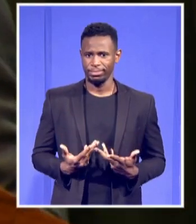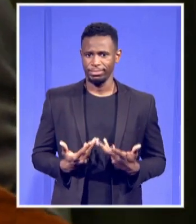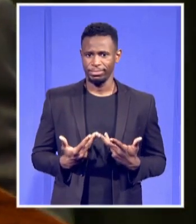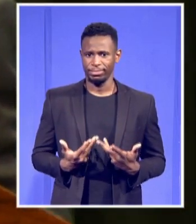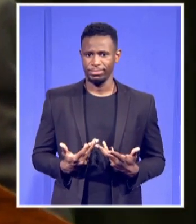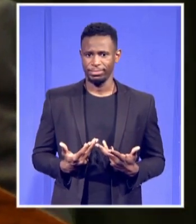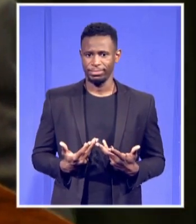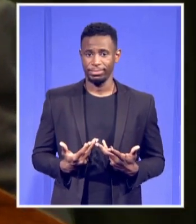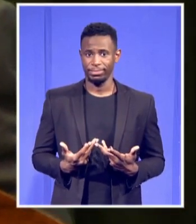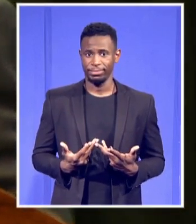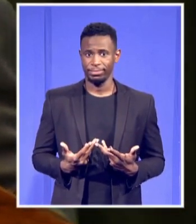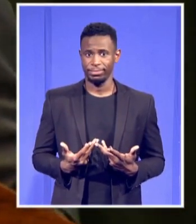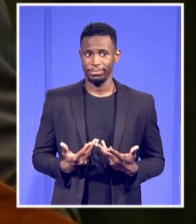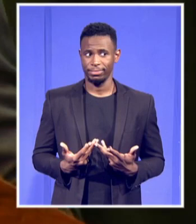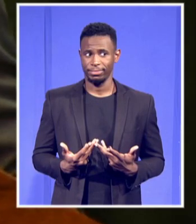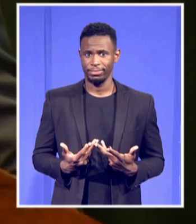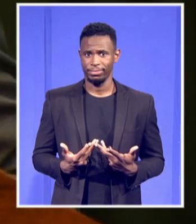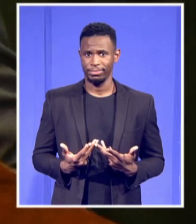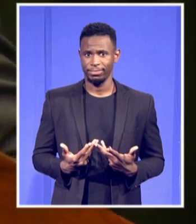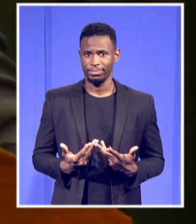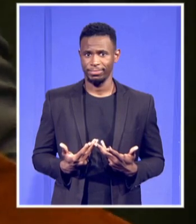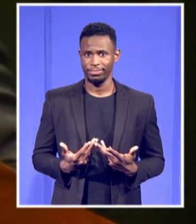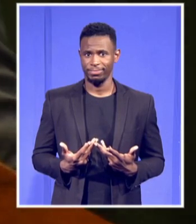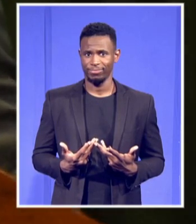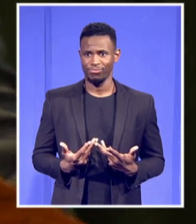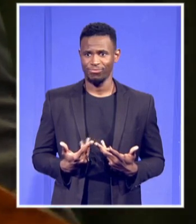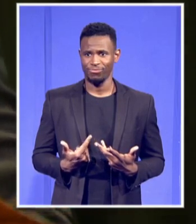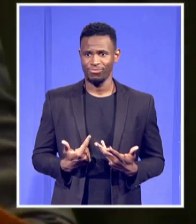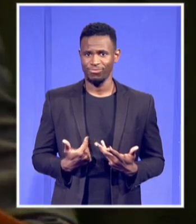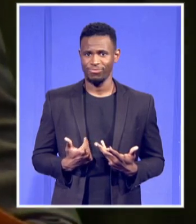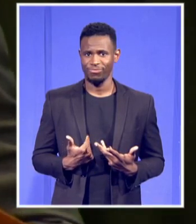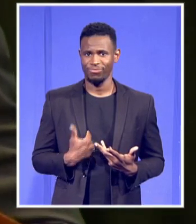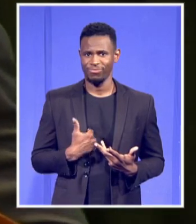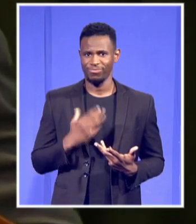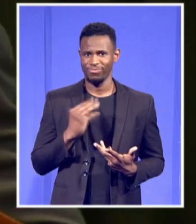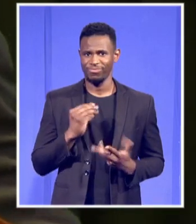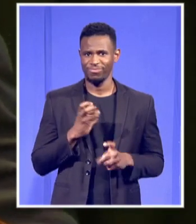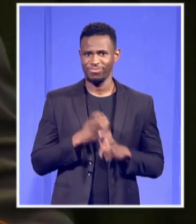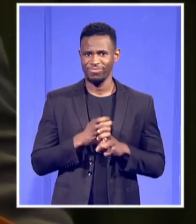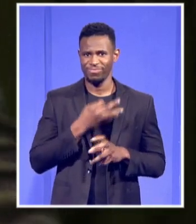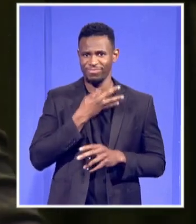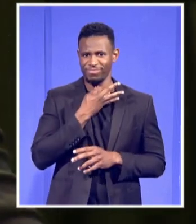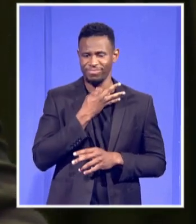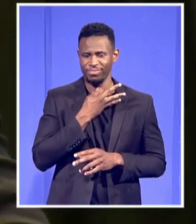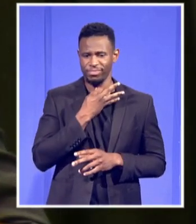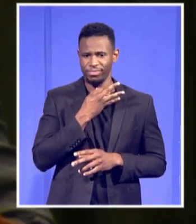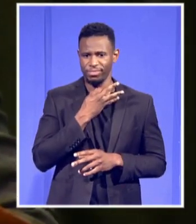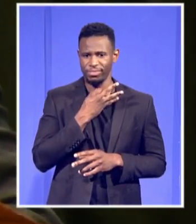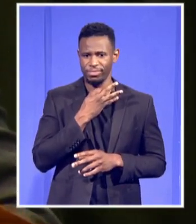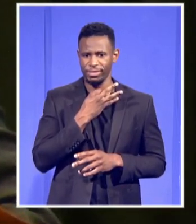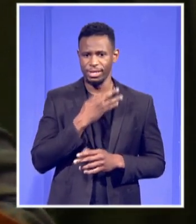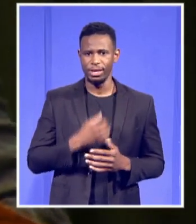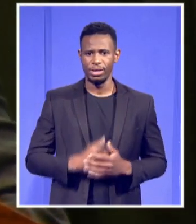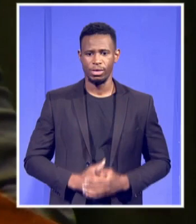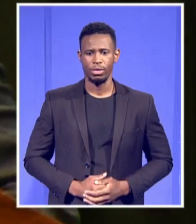je parle très difficilement l'anglais, alors que toute ma famille, mon épouse et mes enfants,